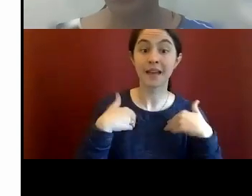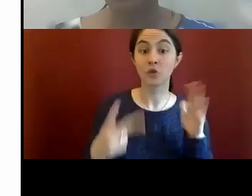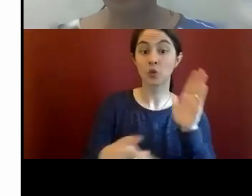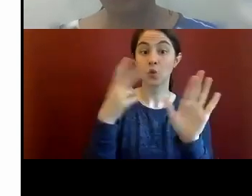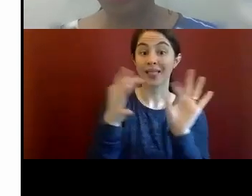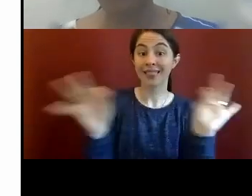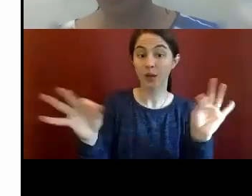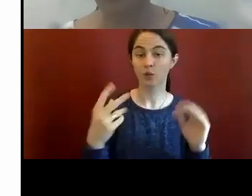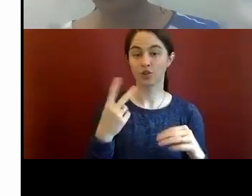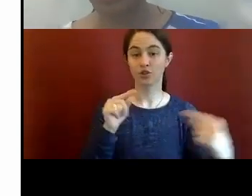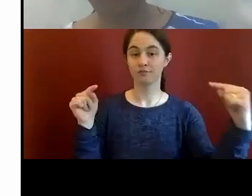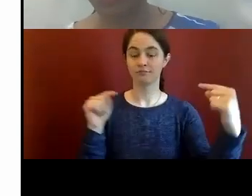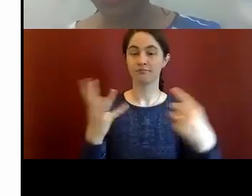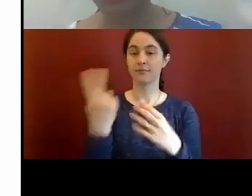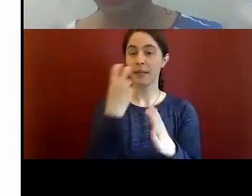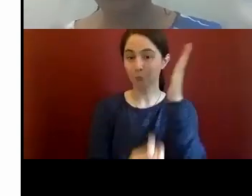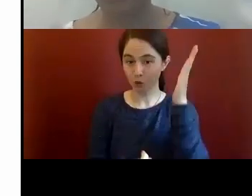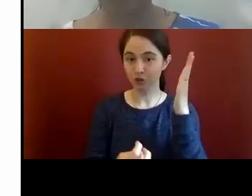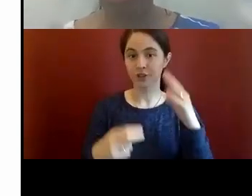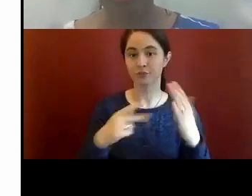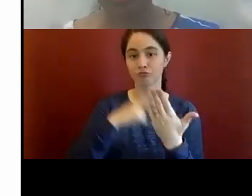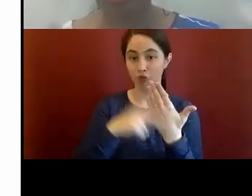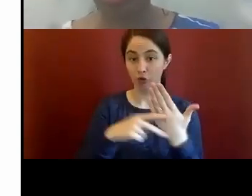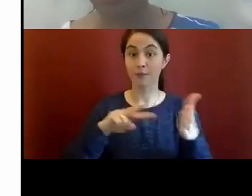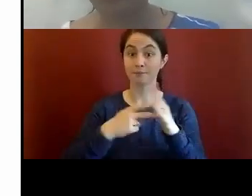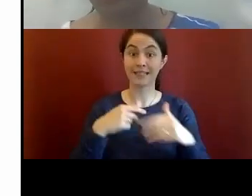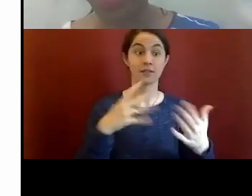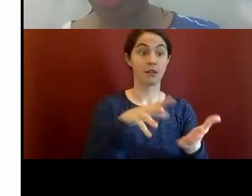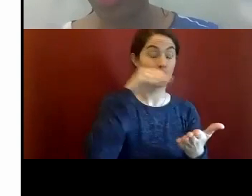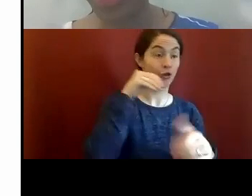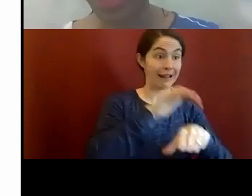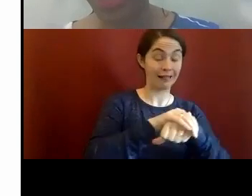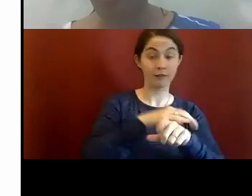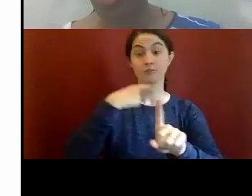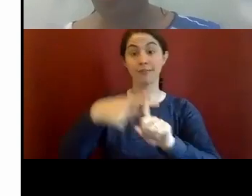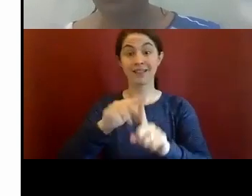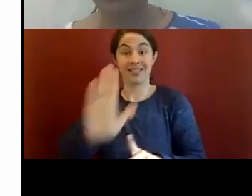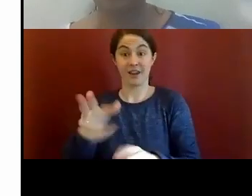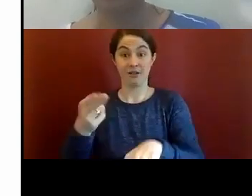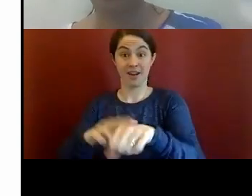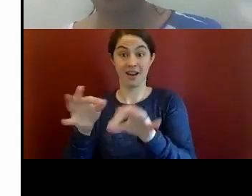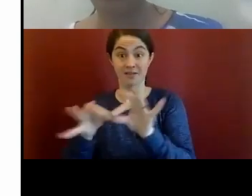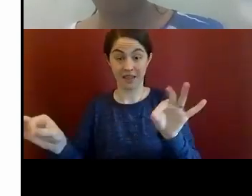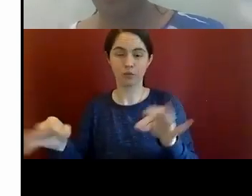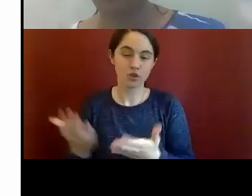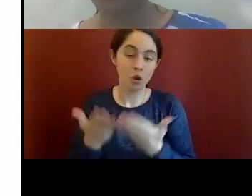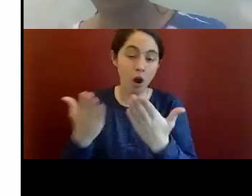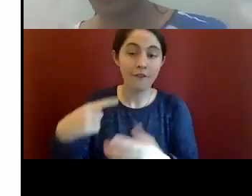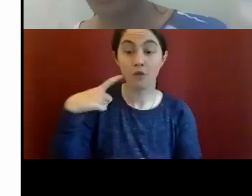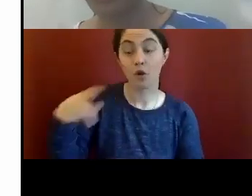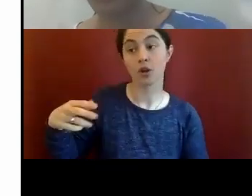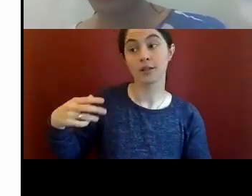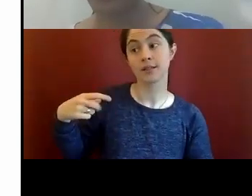English and their native language simultaneously. We offer these programs for Spanish students. We opened up a new program for